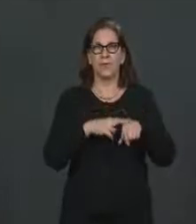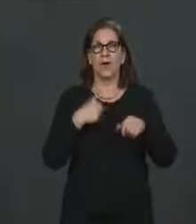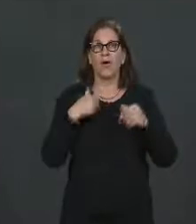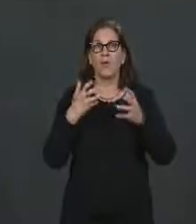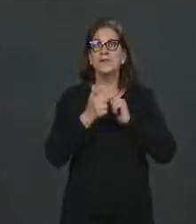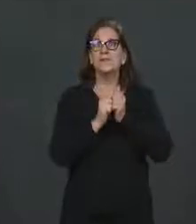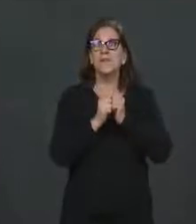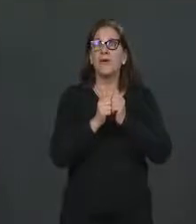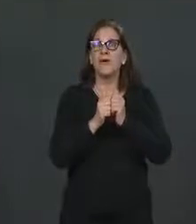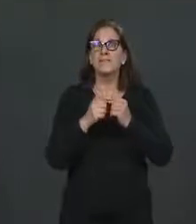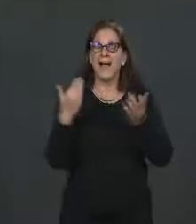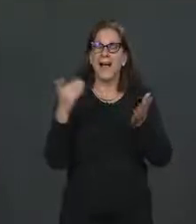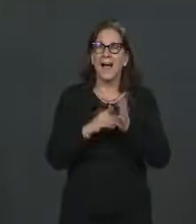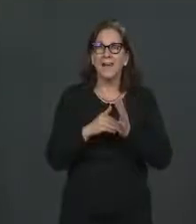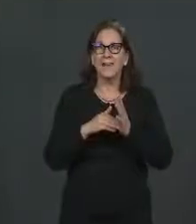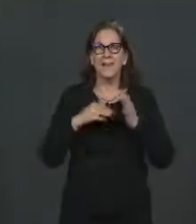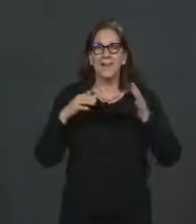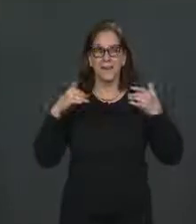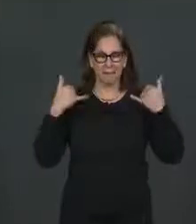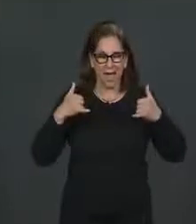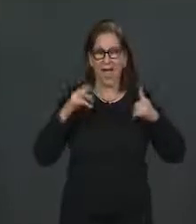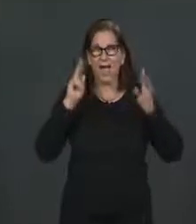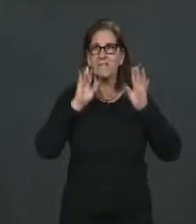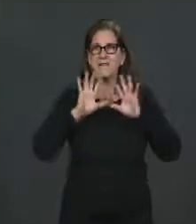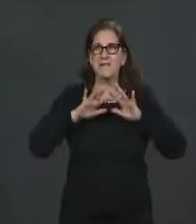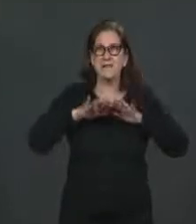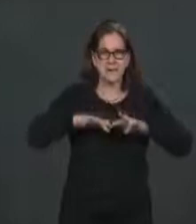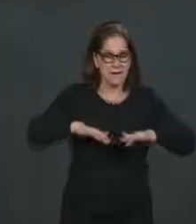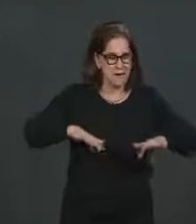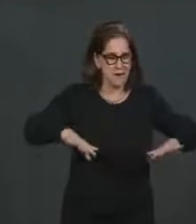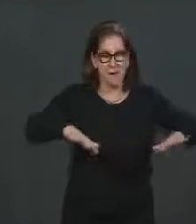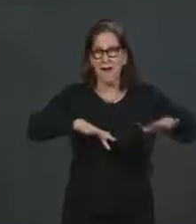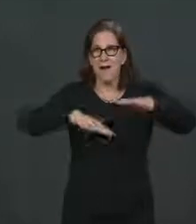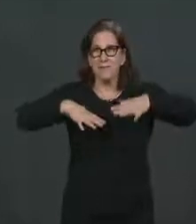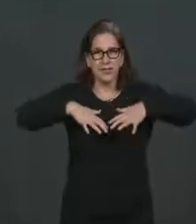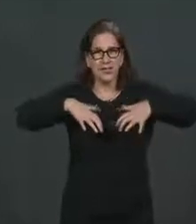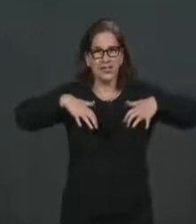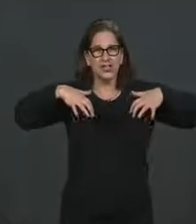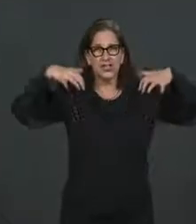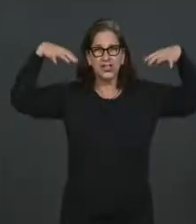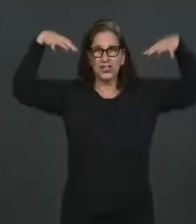gather together on holidays again safely. Go to graduations, weddings.